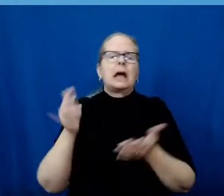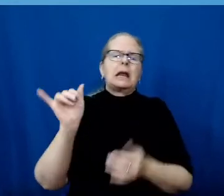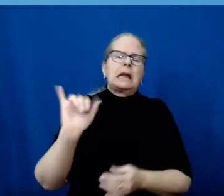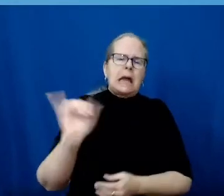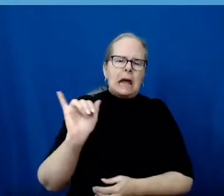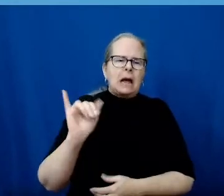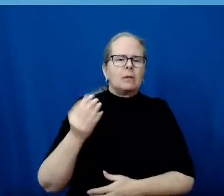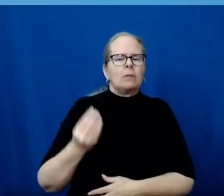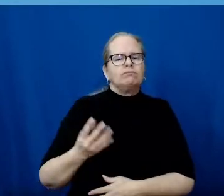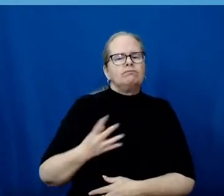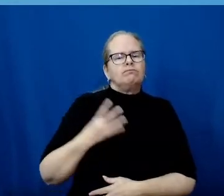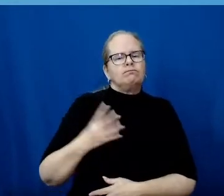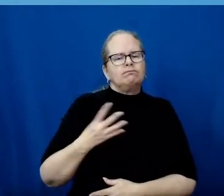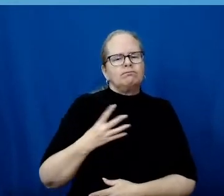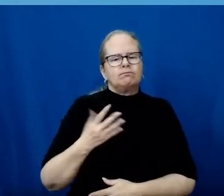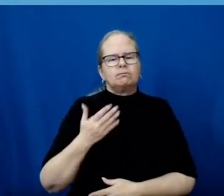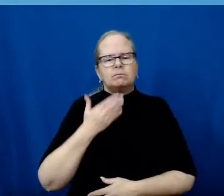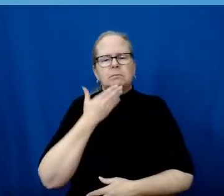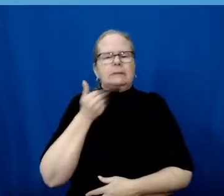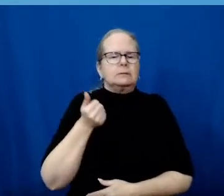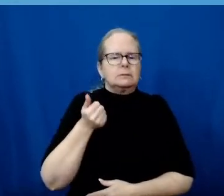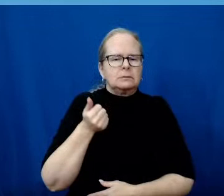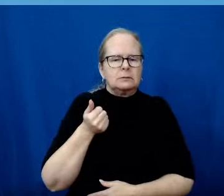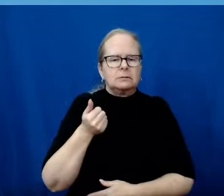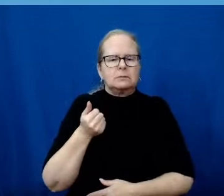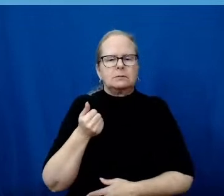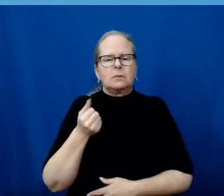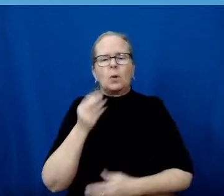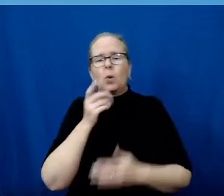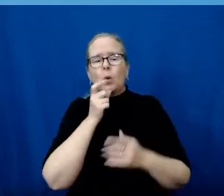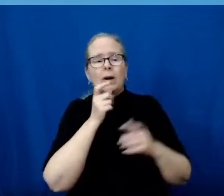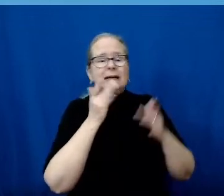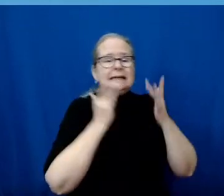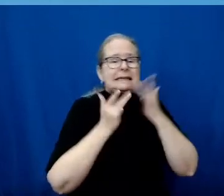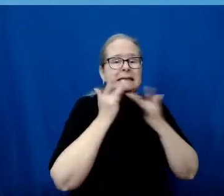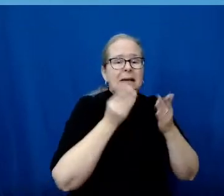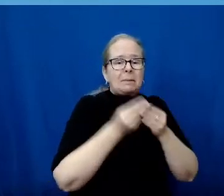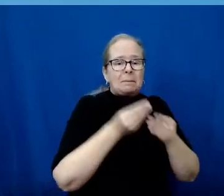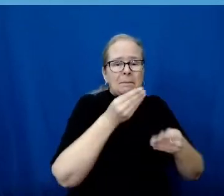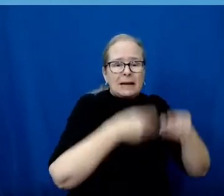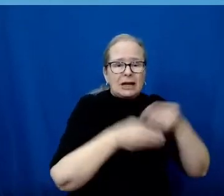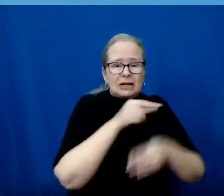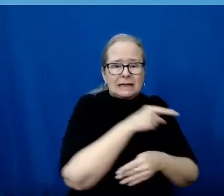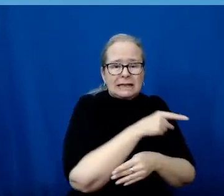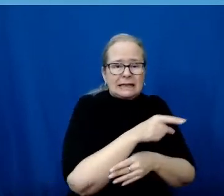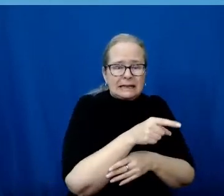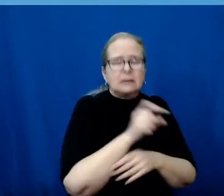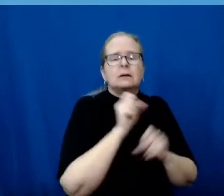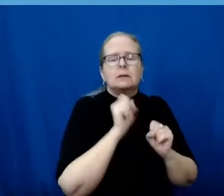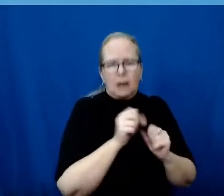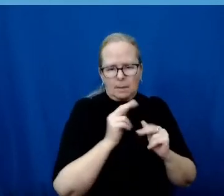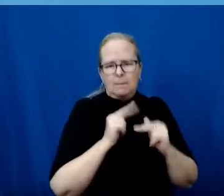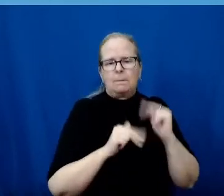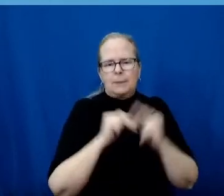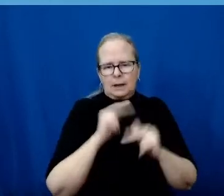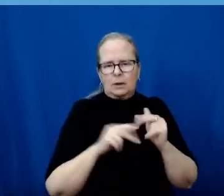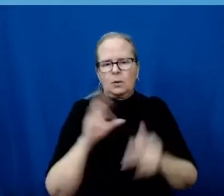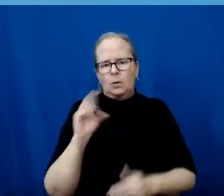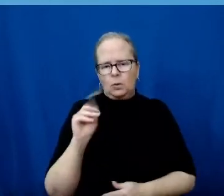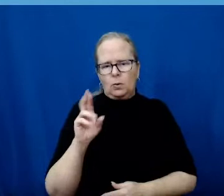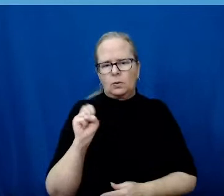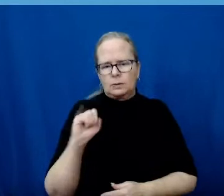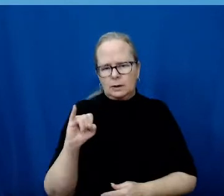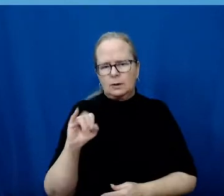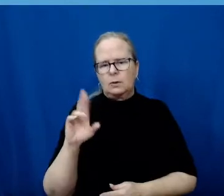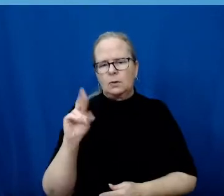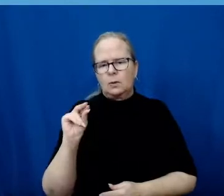one of these Corsi boxes, Rosenthal boxes, for less than $200, and they'll